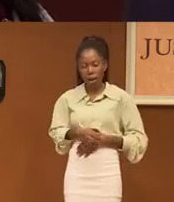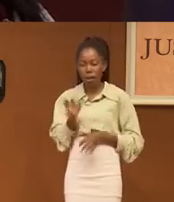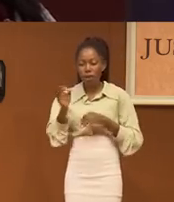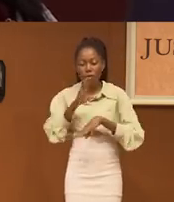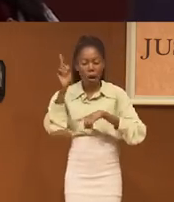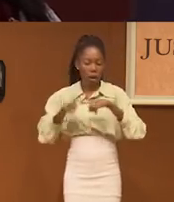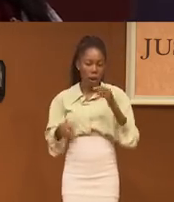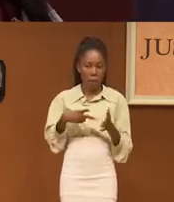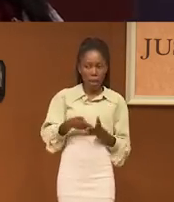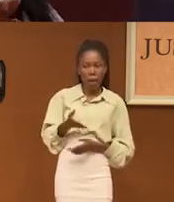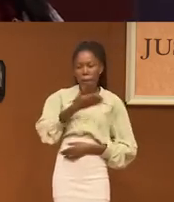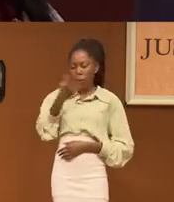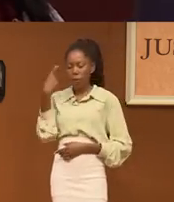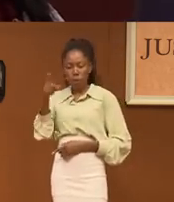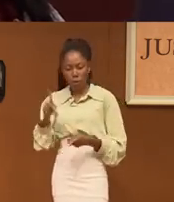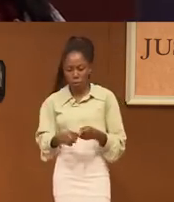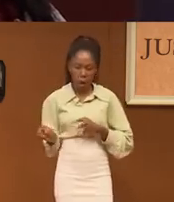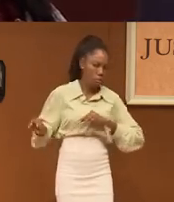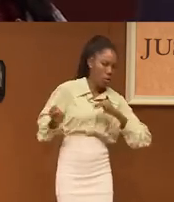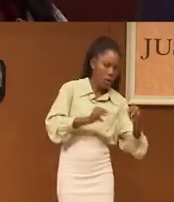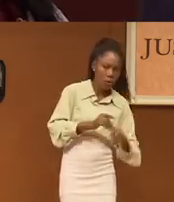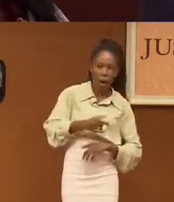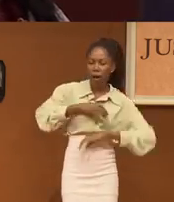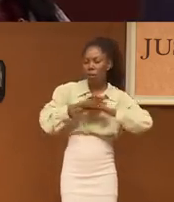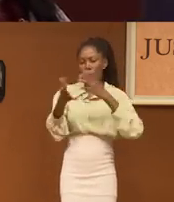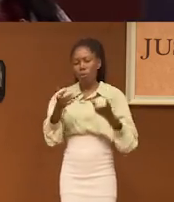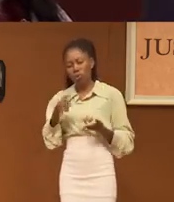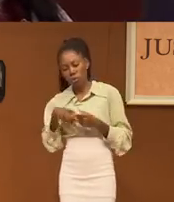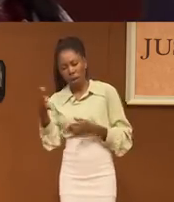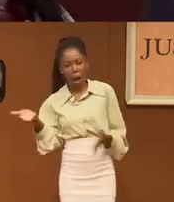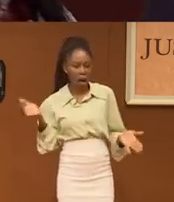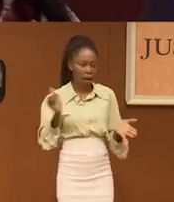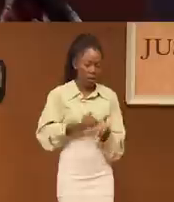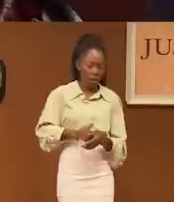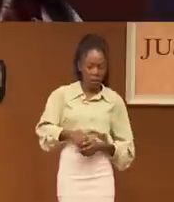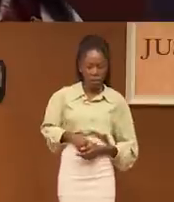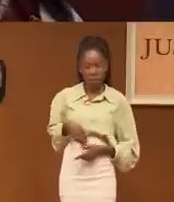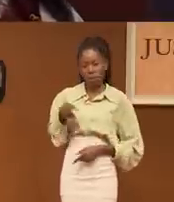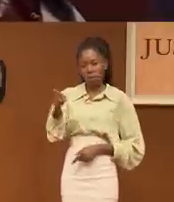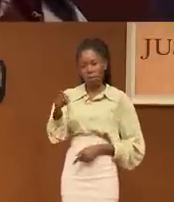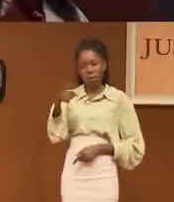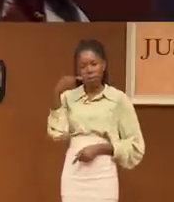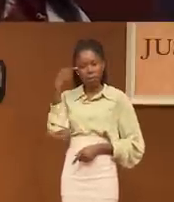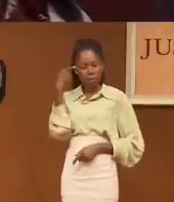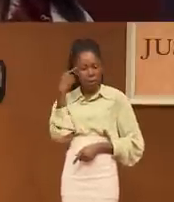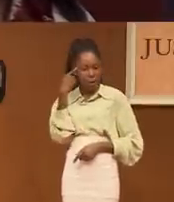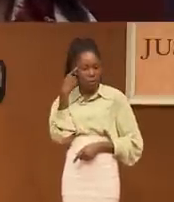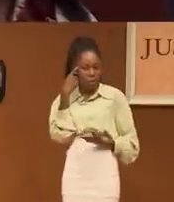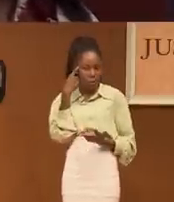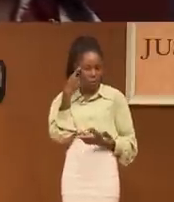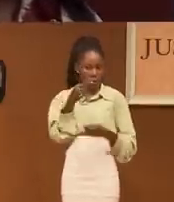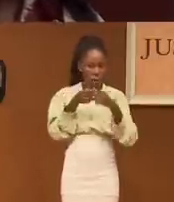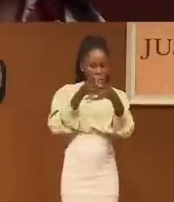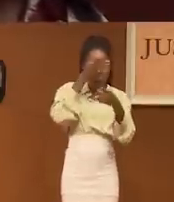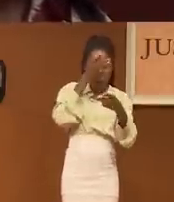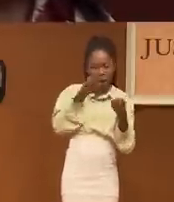pay, they vacate the house. Let's have the possession of stuff. So later, he came to my shop. He brought